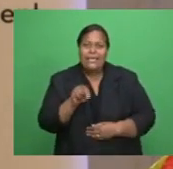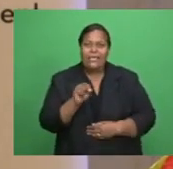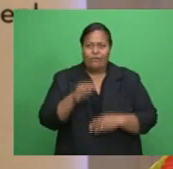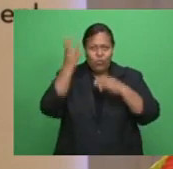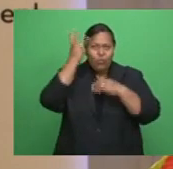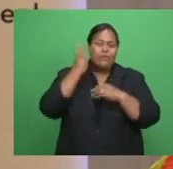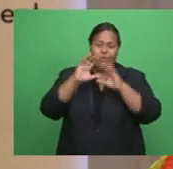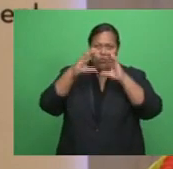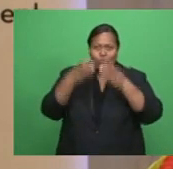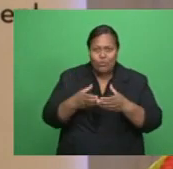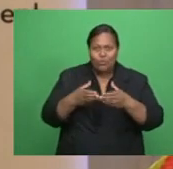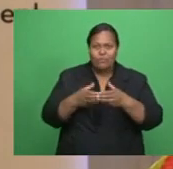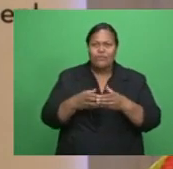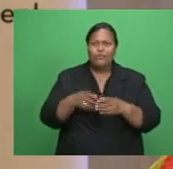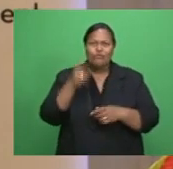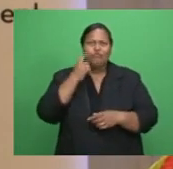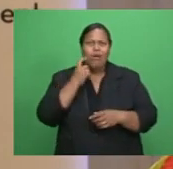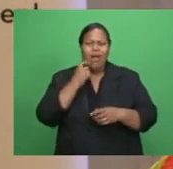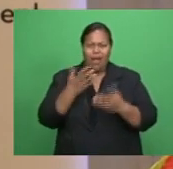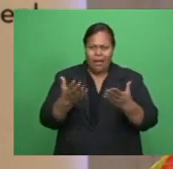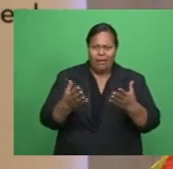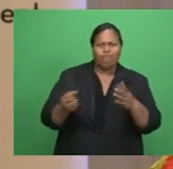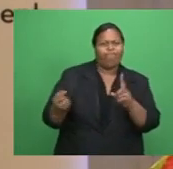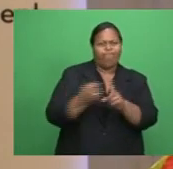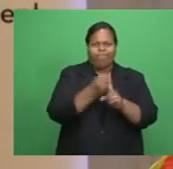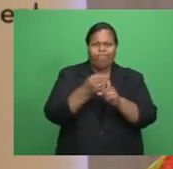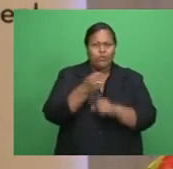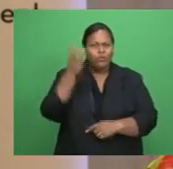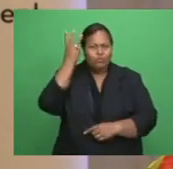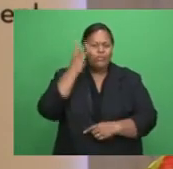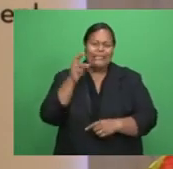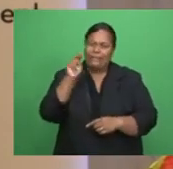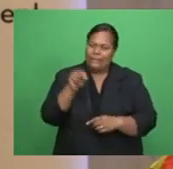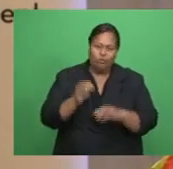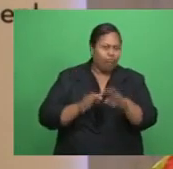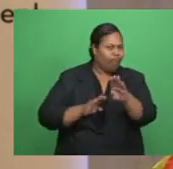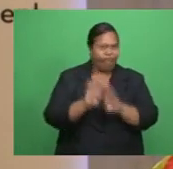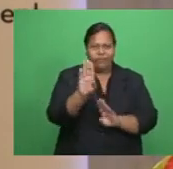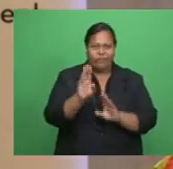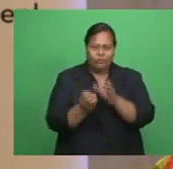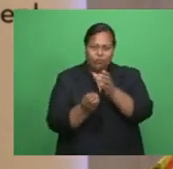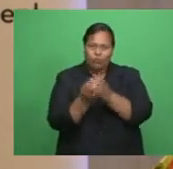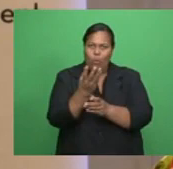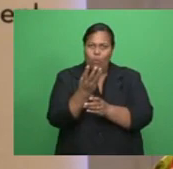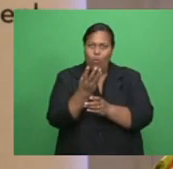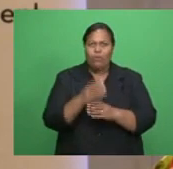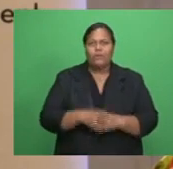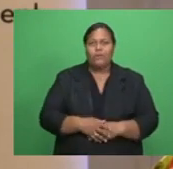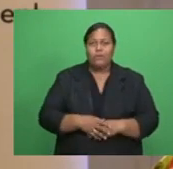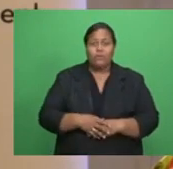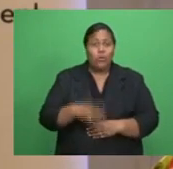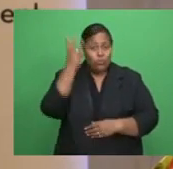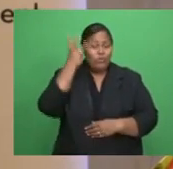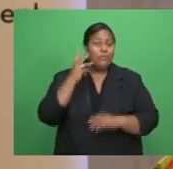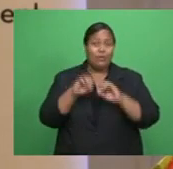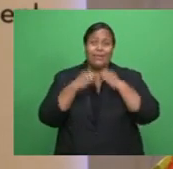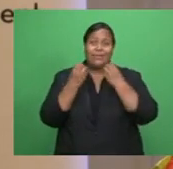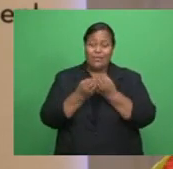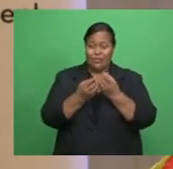movement embodying feminism to grow and to flourish. Women's organizations, networks and groups